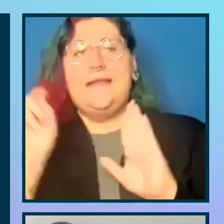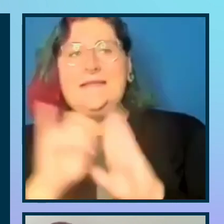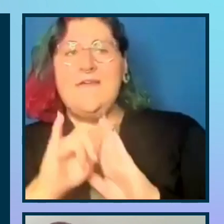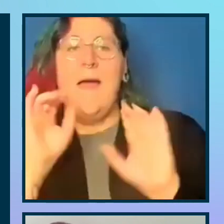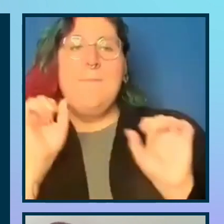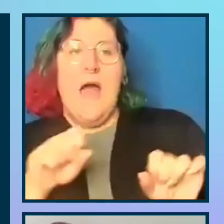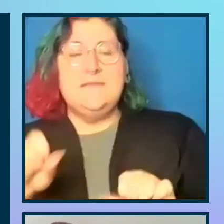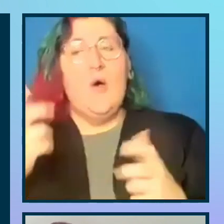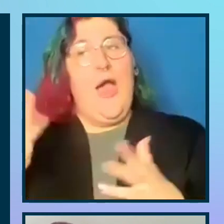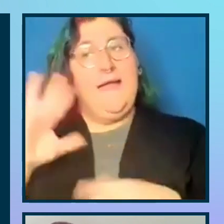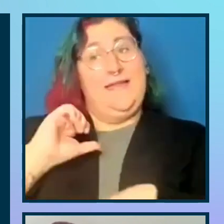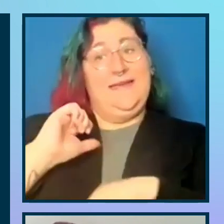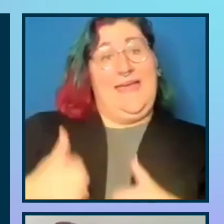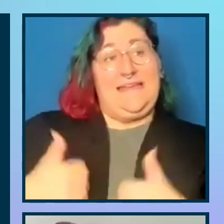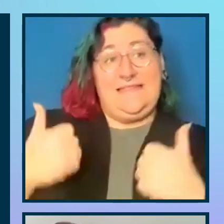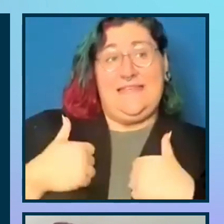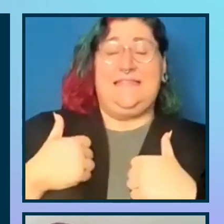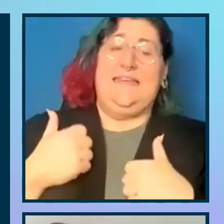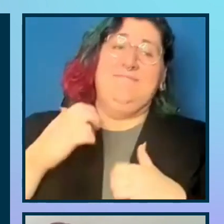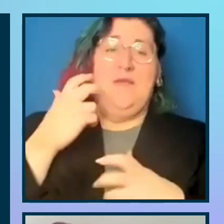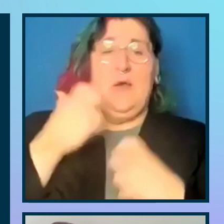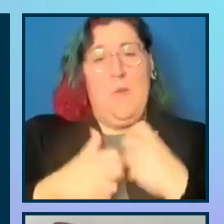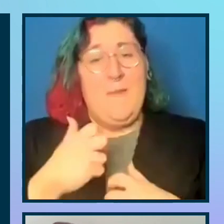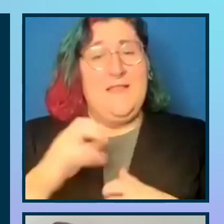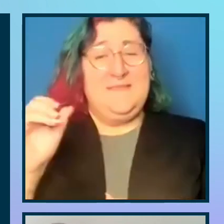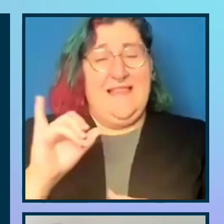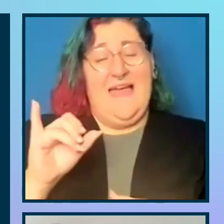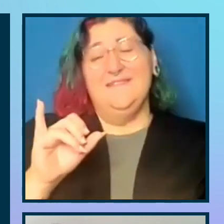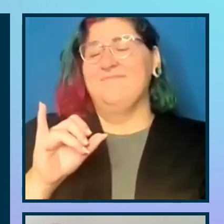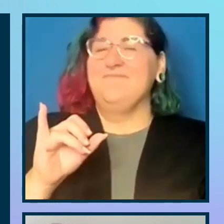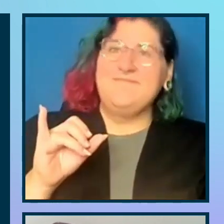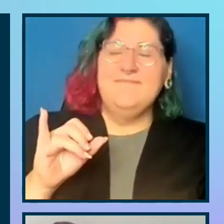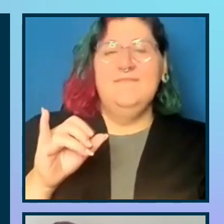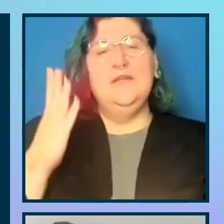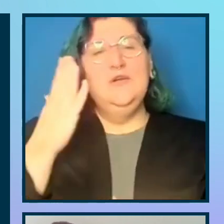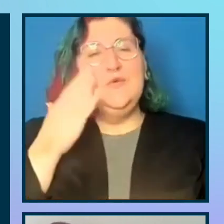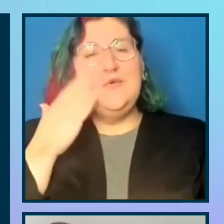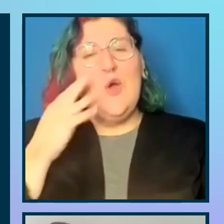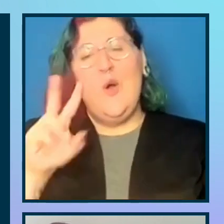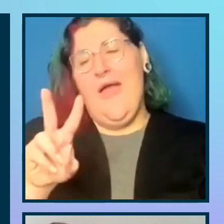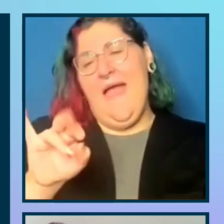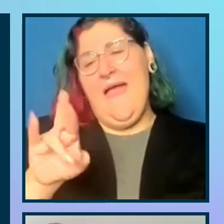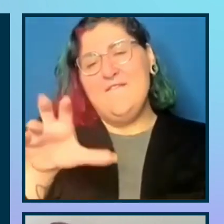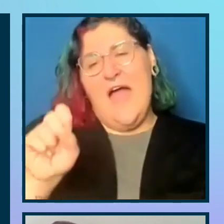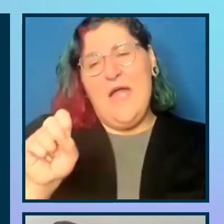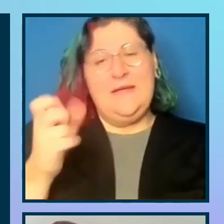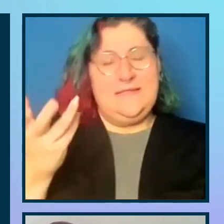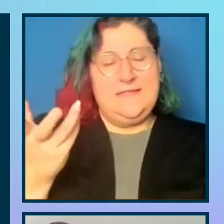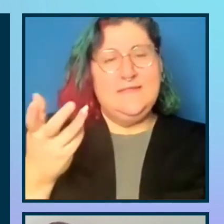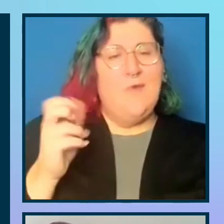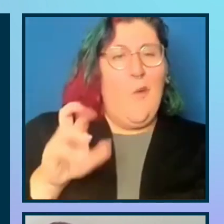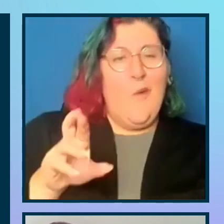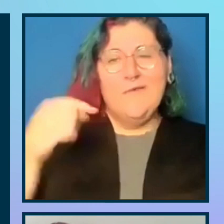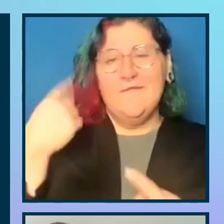used an antivirus software like McAfee, antivirus like ESET maybe, if you've ever used Windows before, you probably